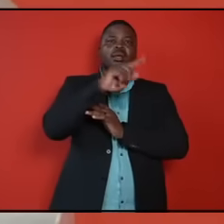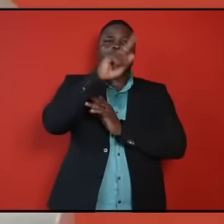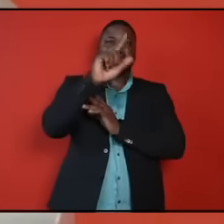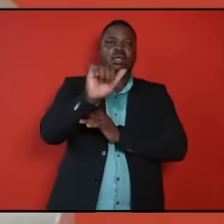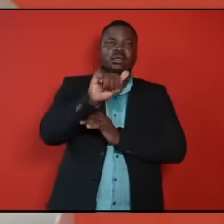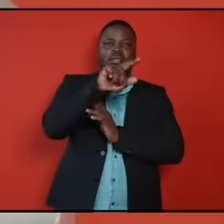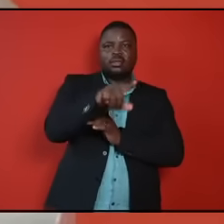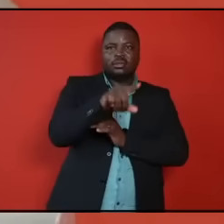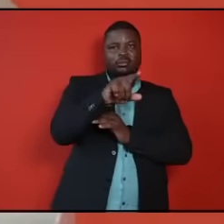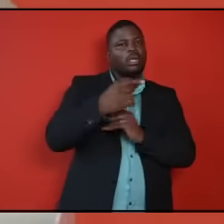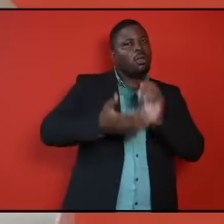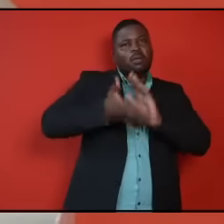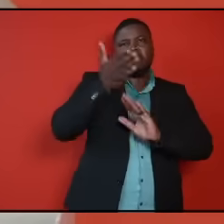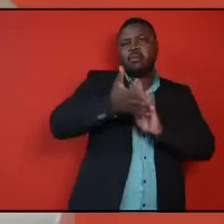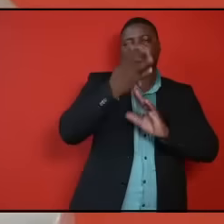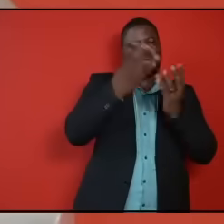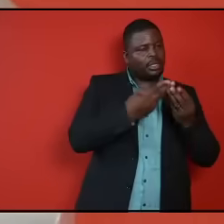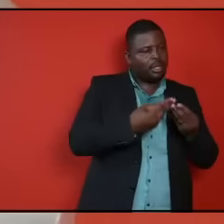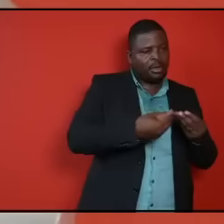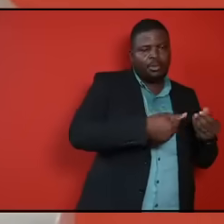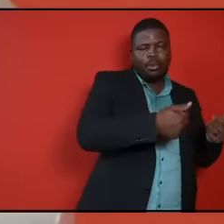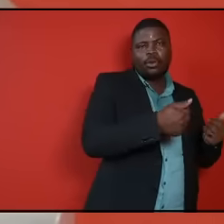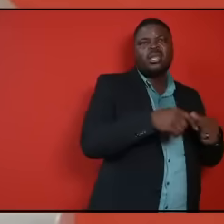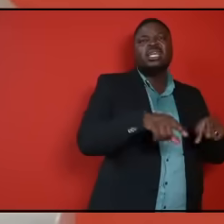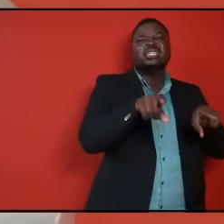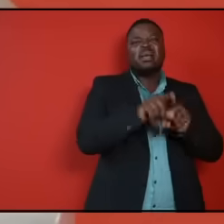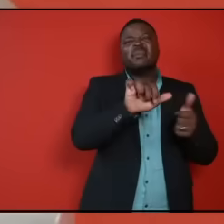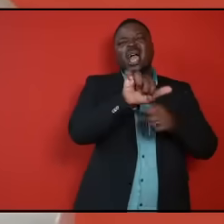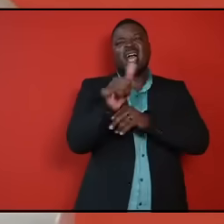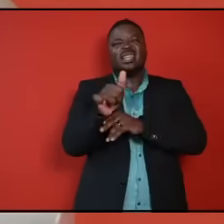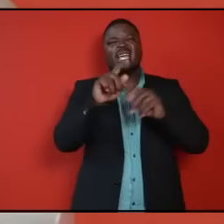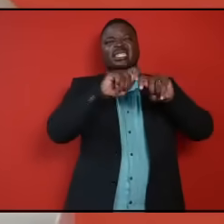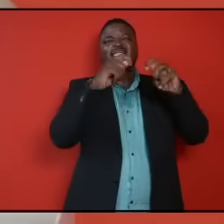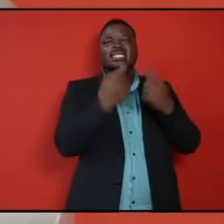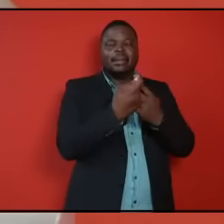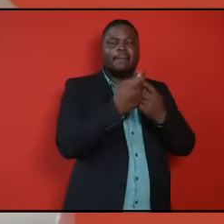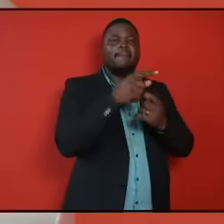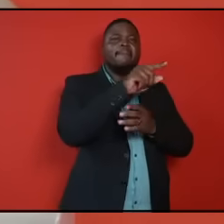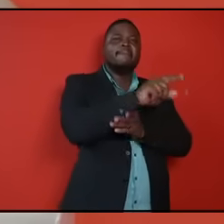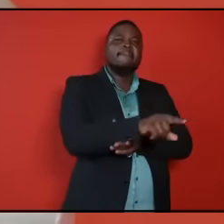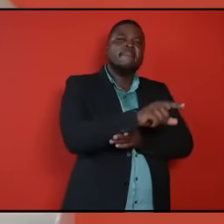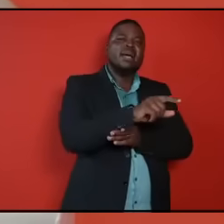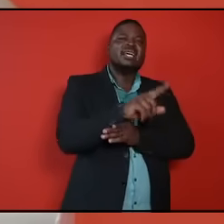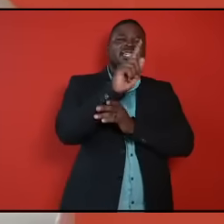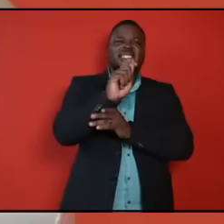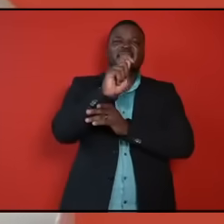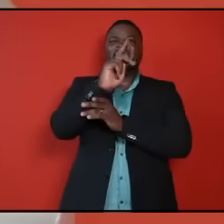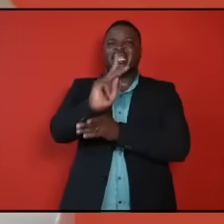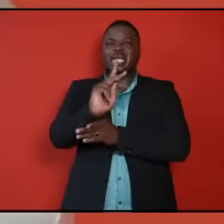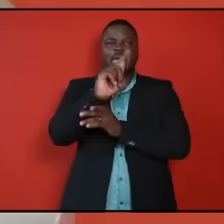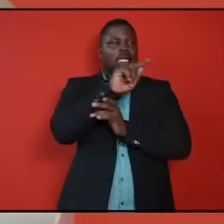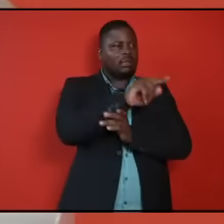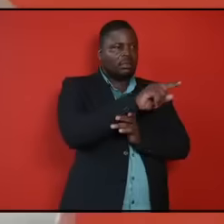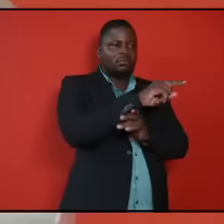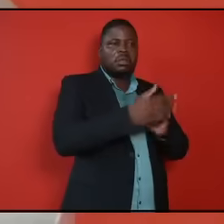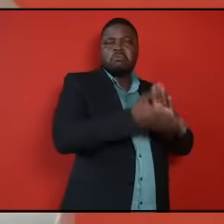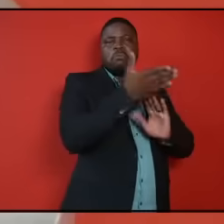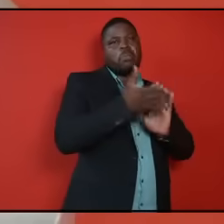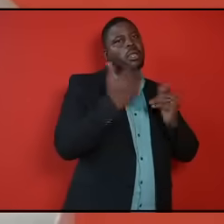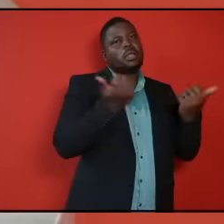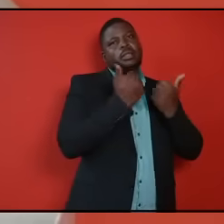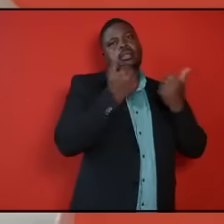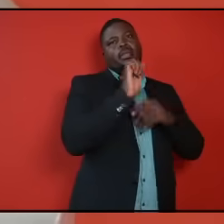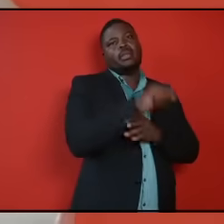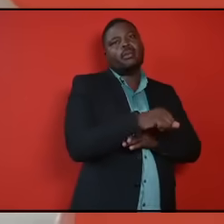they were running very smooth. There was no problem. They were running a solid machine. It was running. There was no problem.